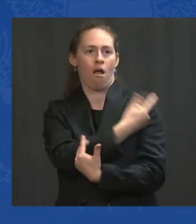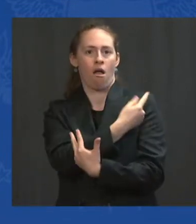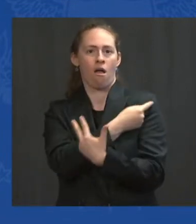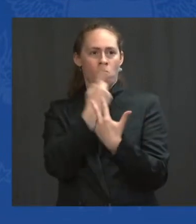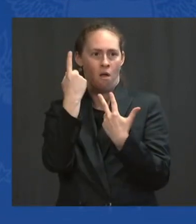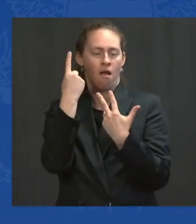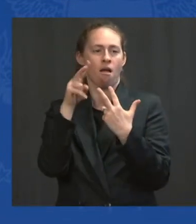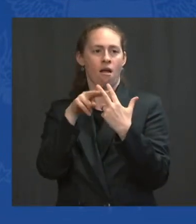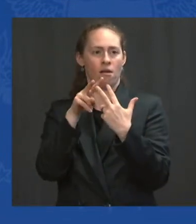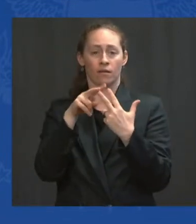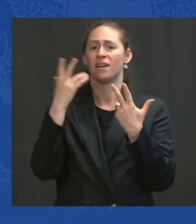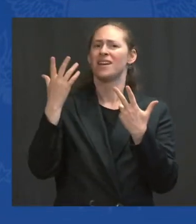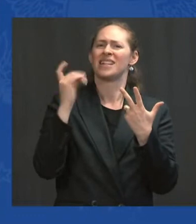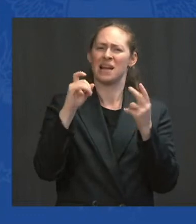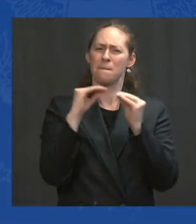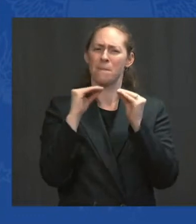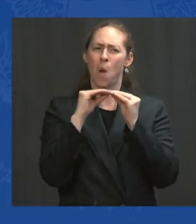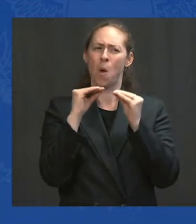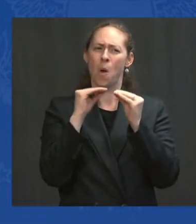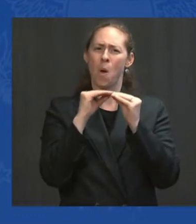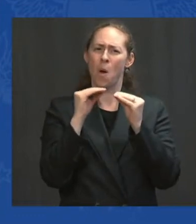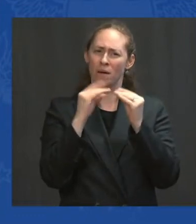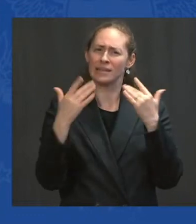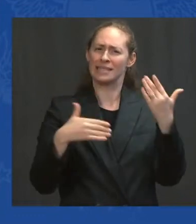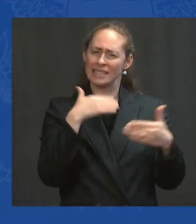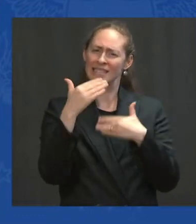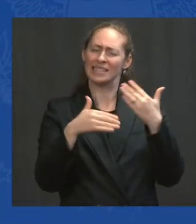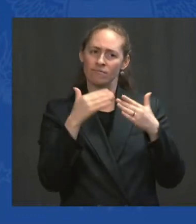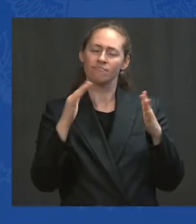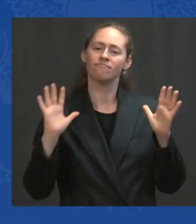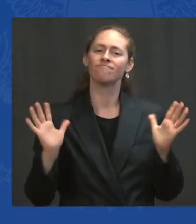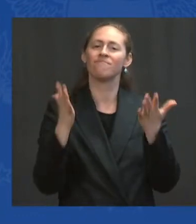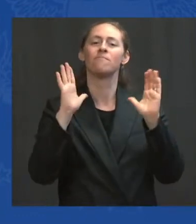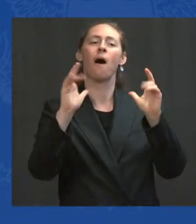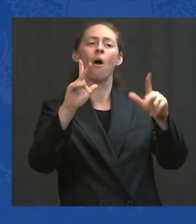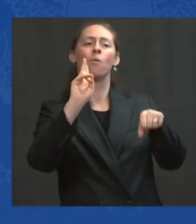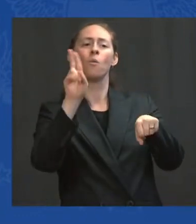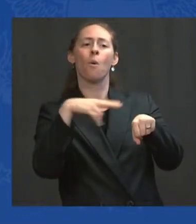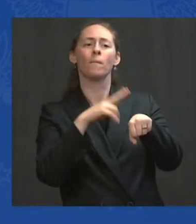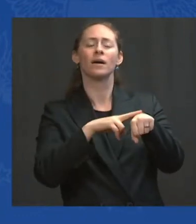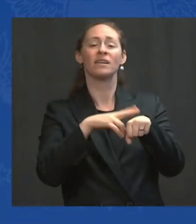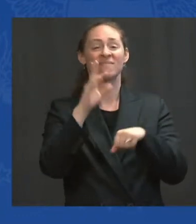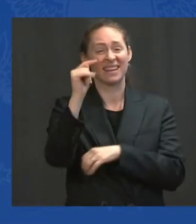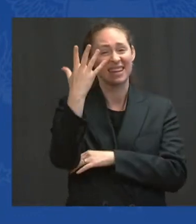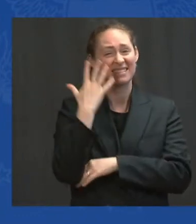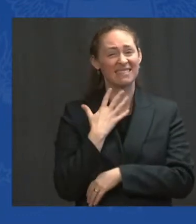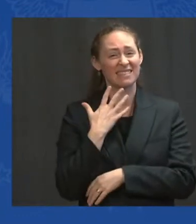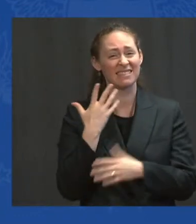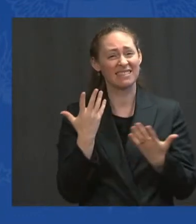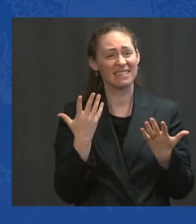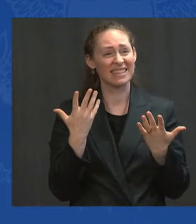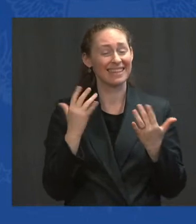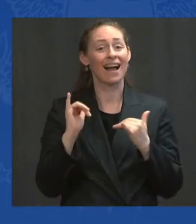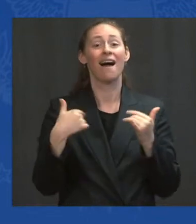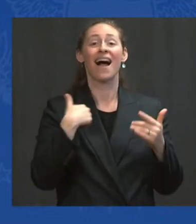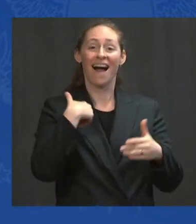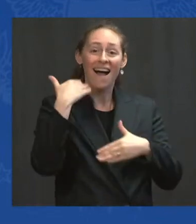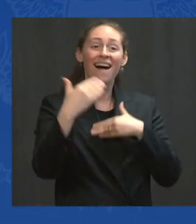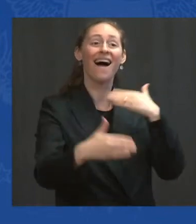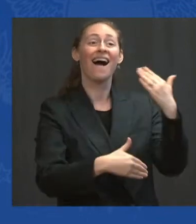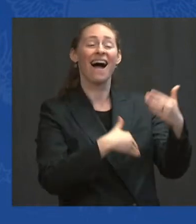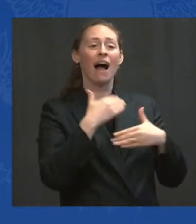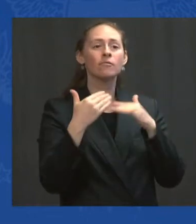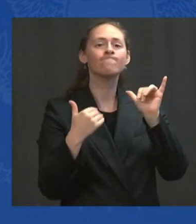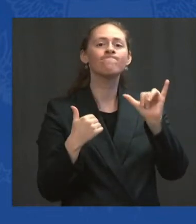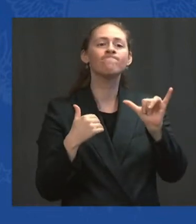and getting back to normal. But the sad reality is that despite our progress, we're still losing people to